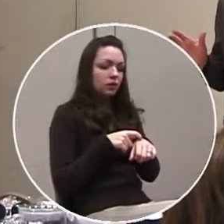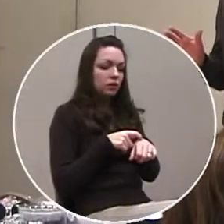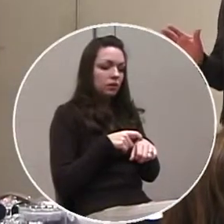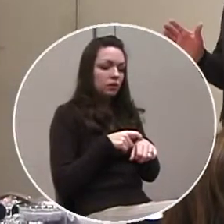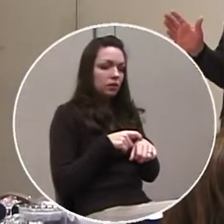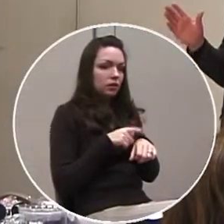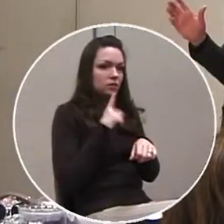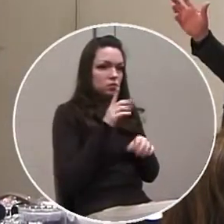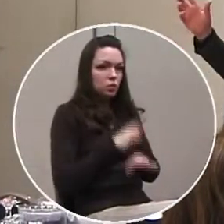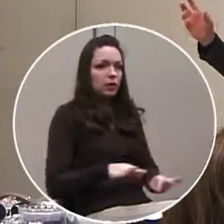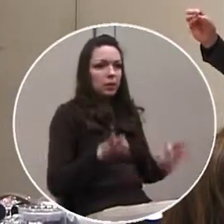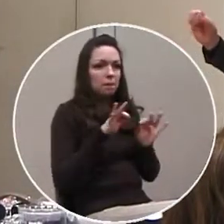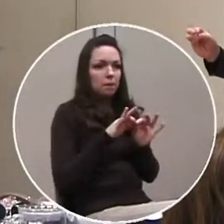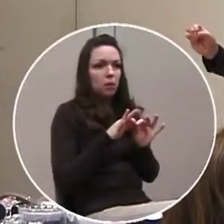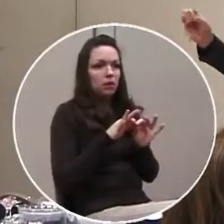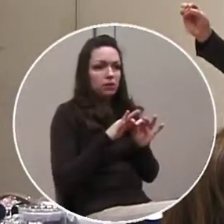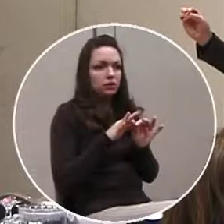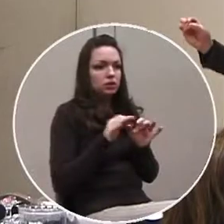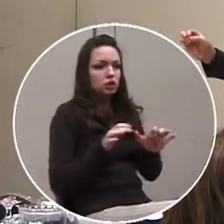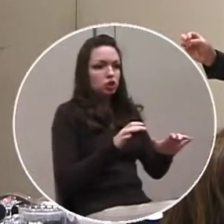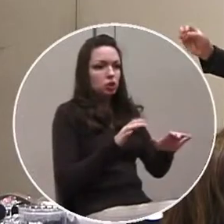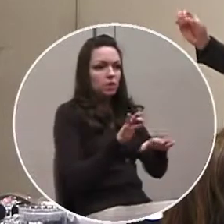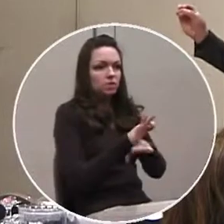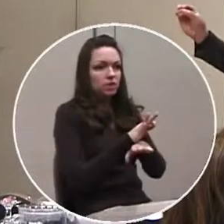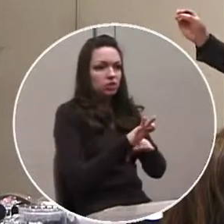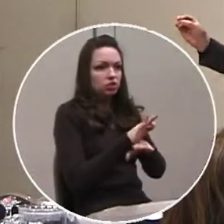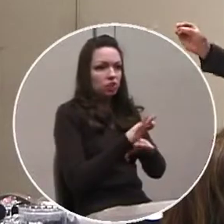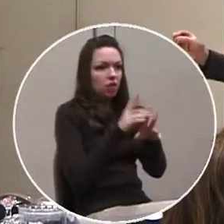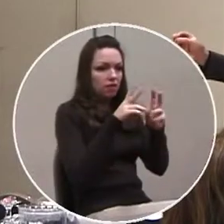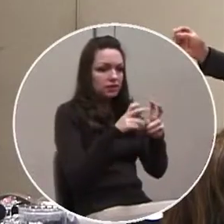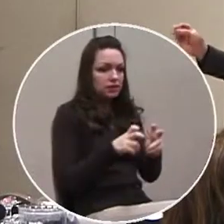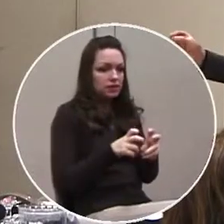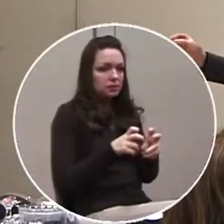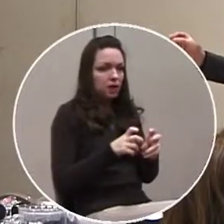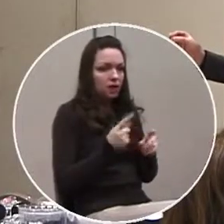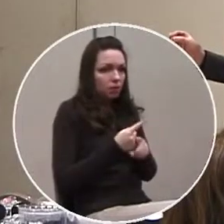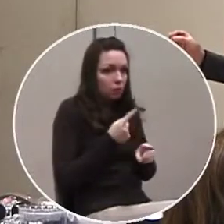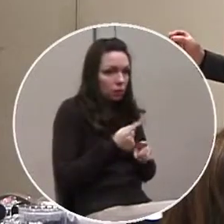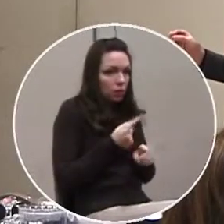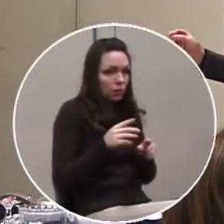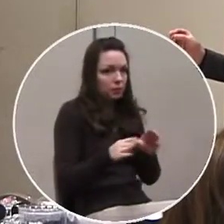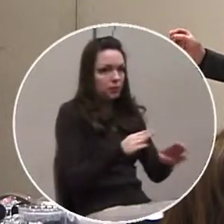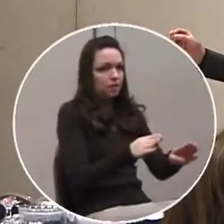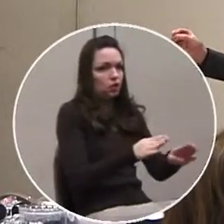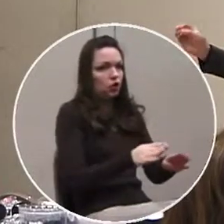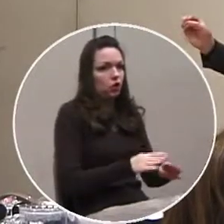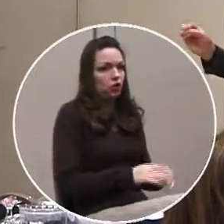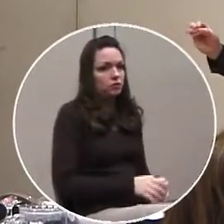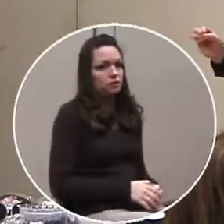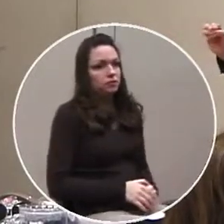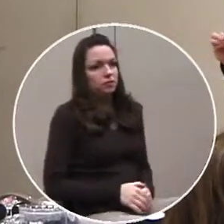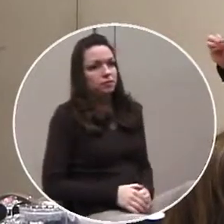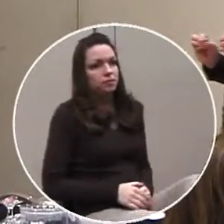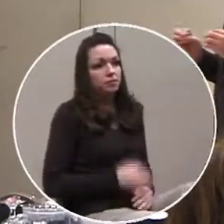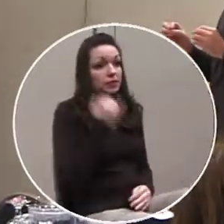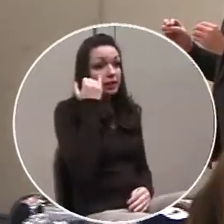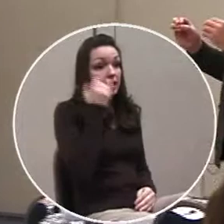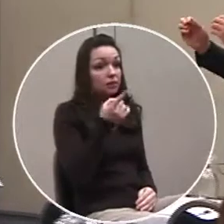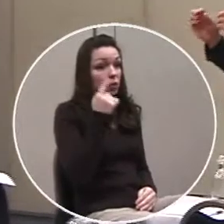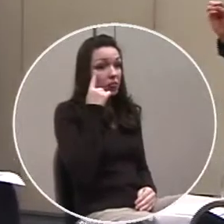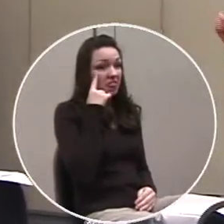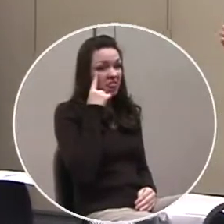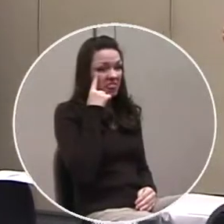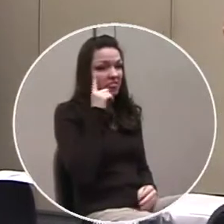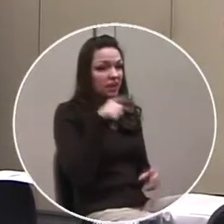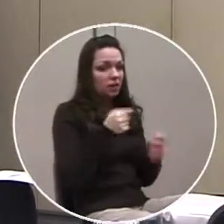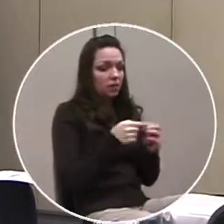is the importance of doing functional assessment of appropriate behavior. If you think about it,